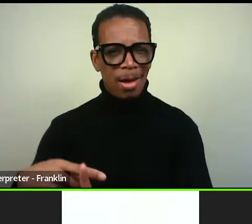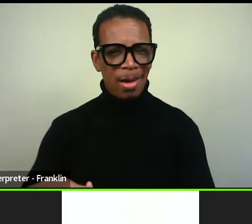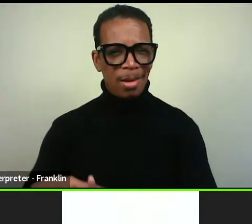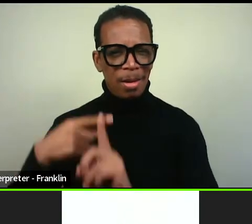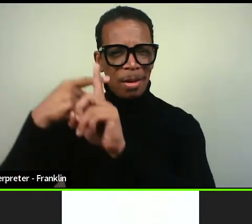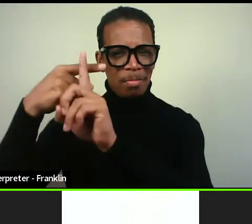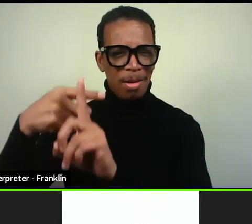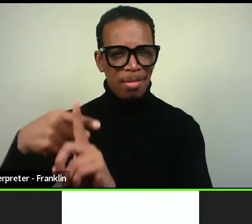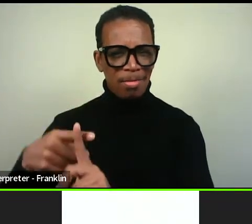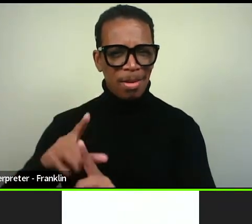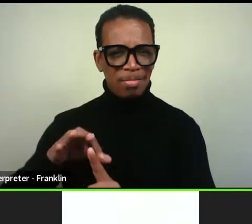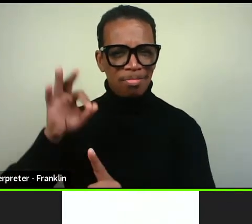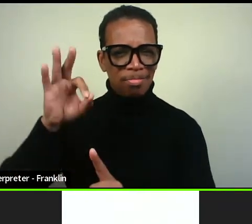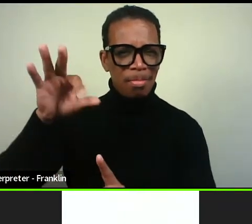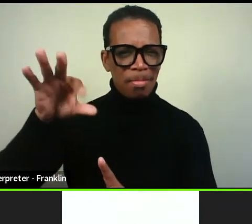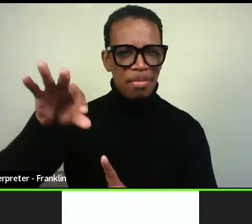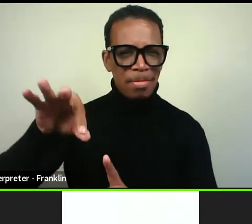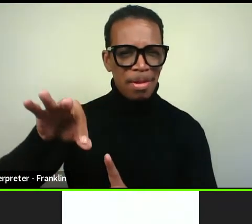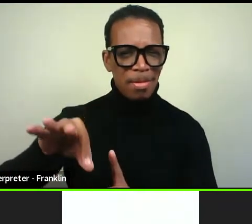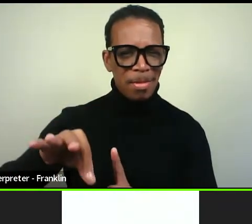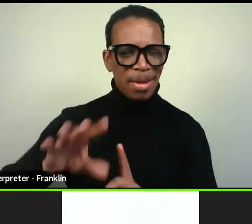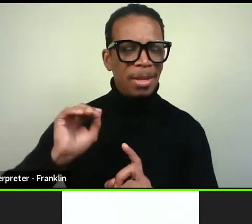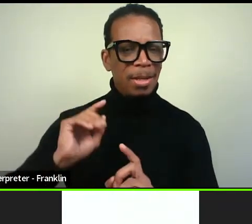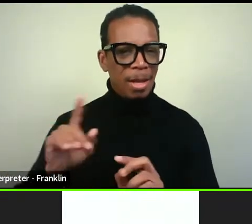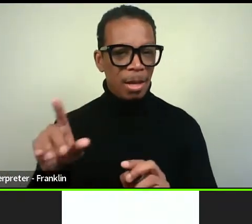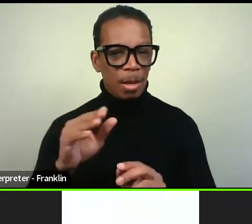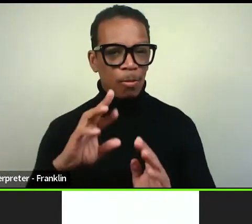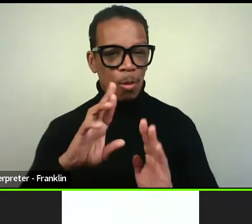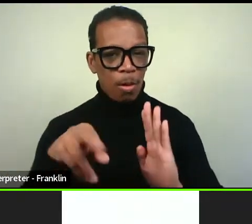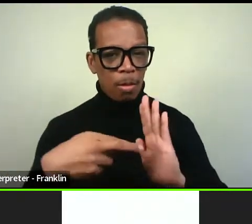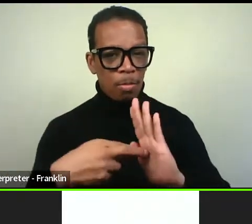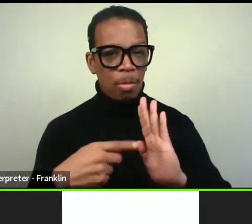and continue to be a role model for those just like you as well.